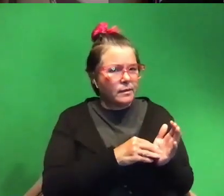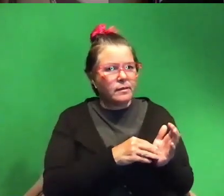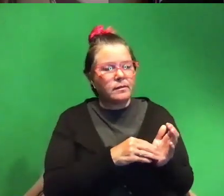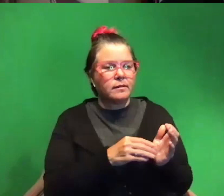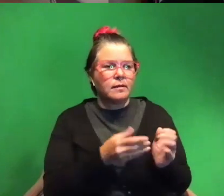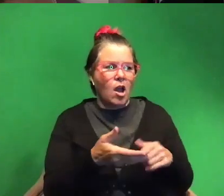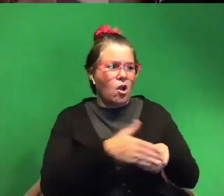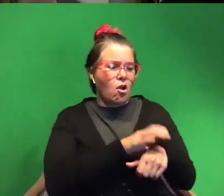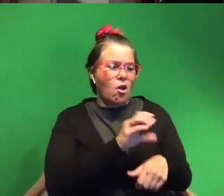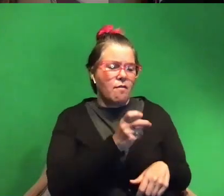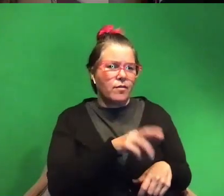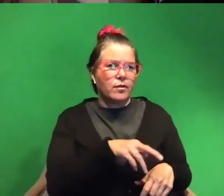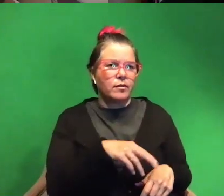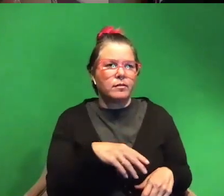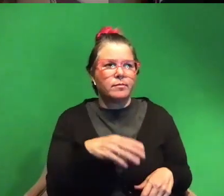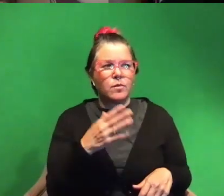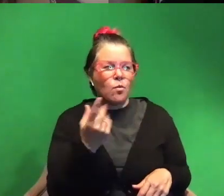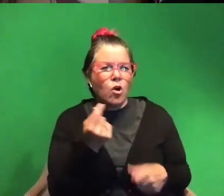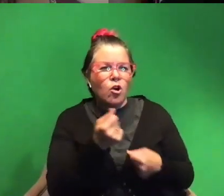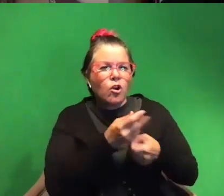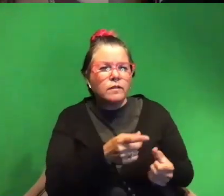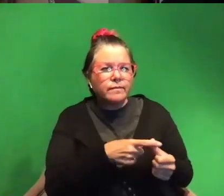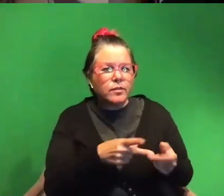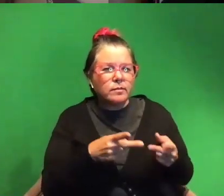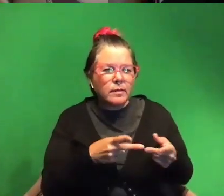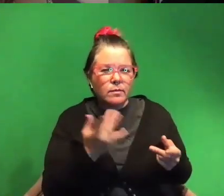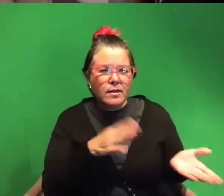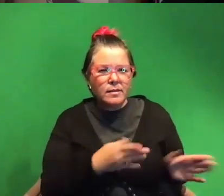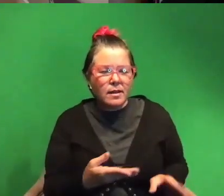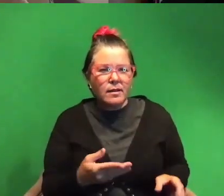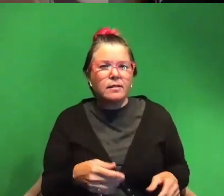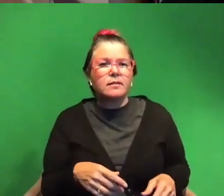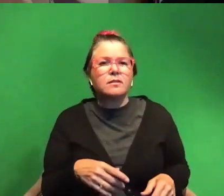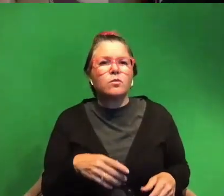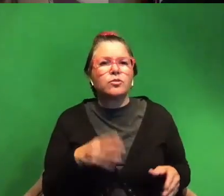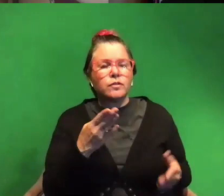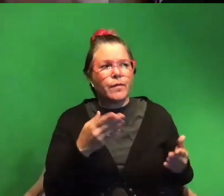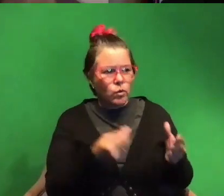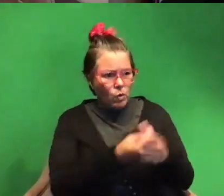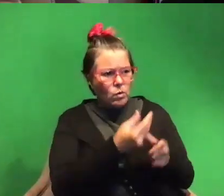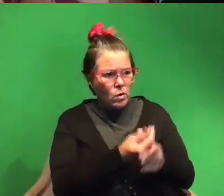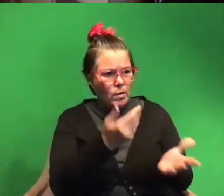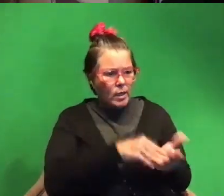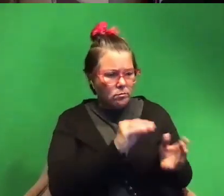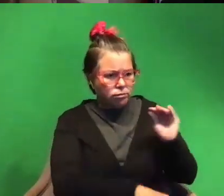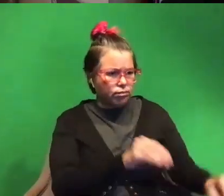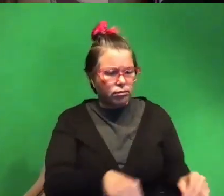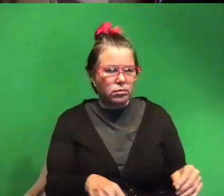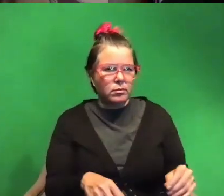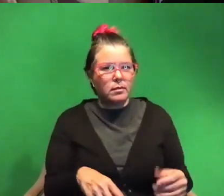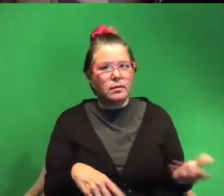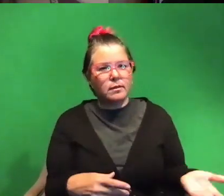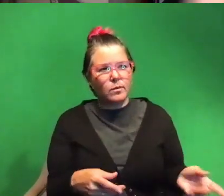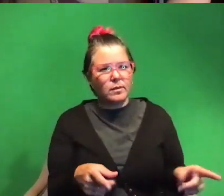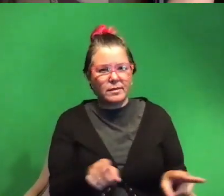cover. Why was it that that coral died in the first place? And if we just regrow a bunch of corals and put them back out there, is the